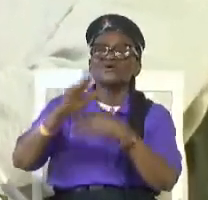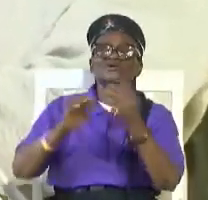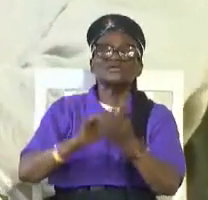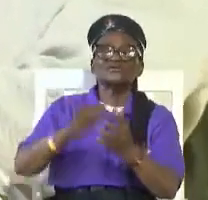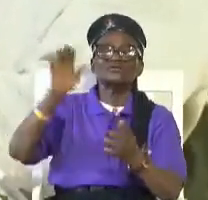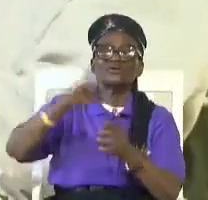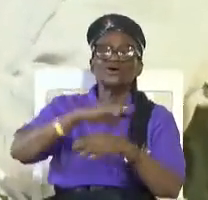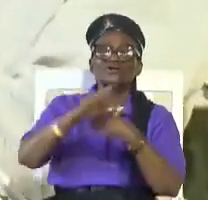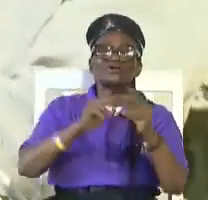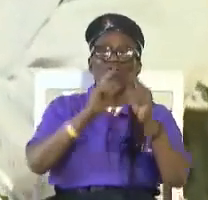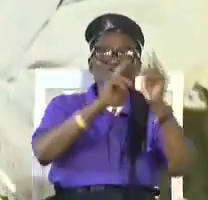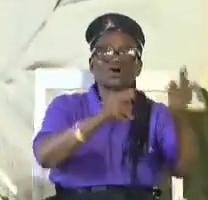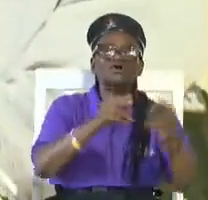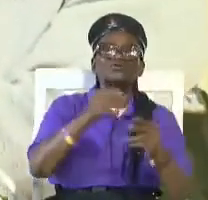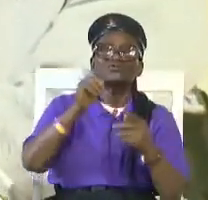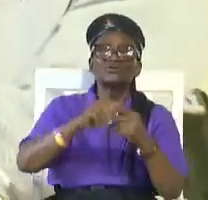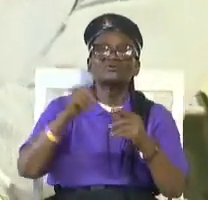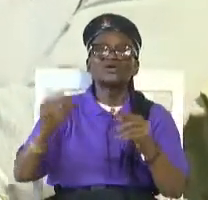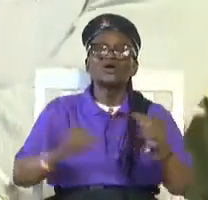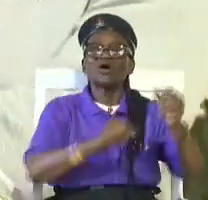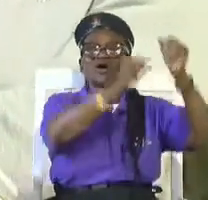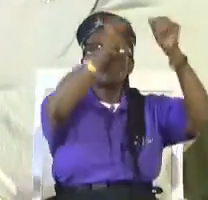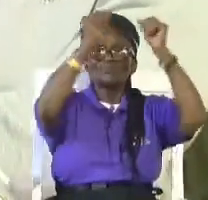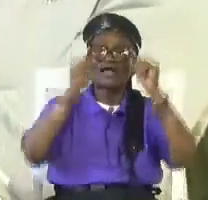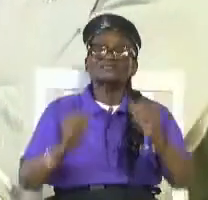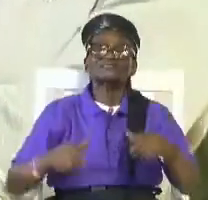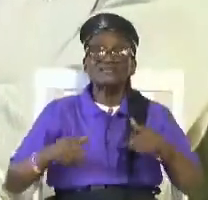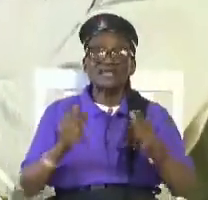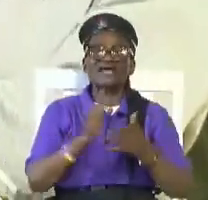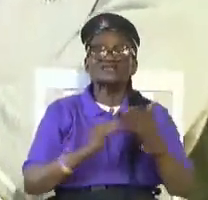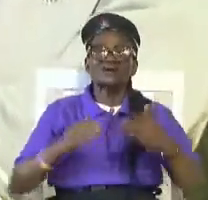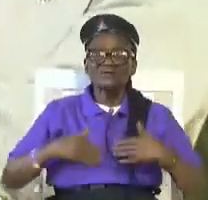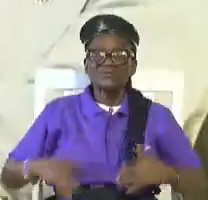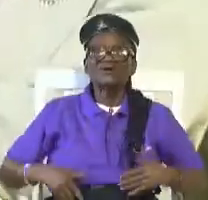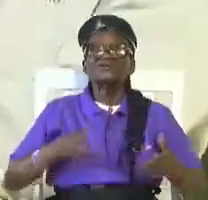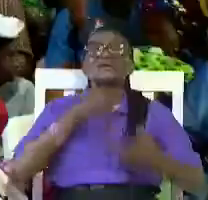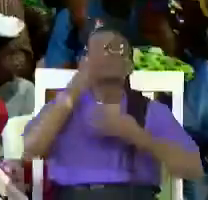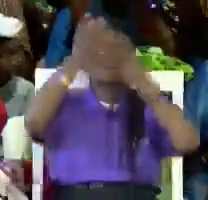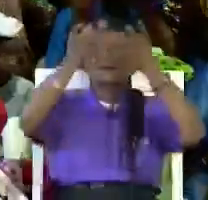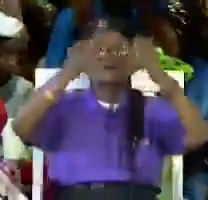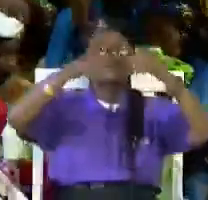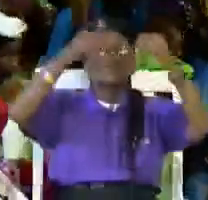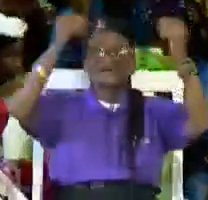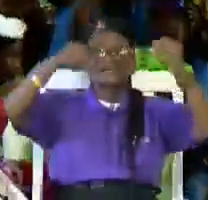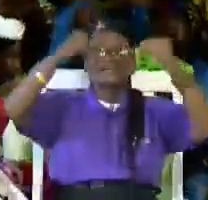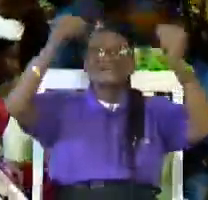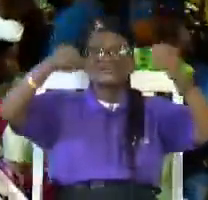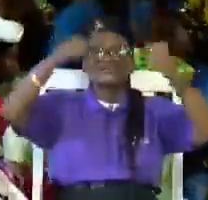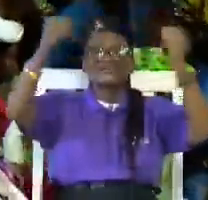the Almighty. Let somebody shout hallelujah.